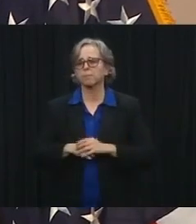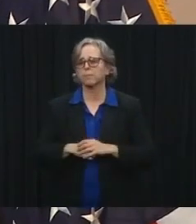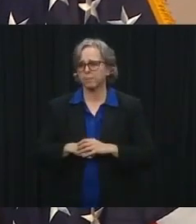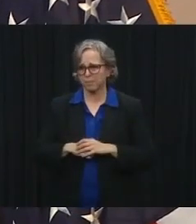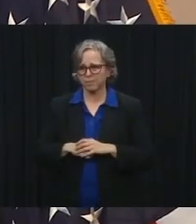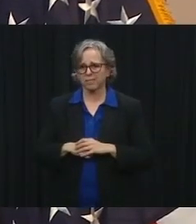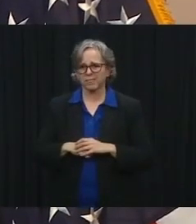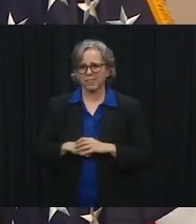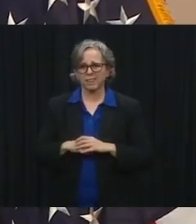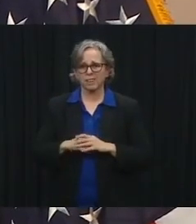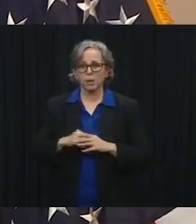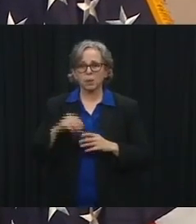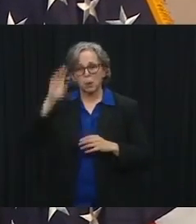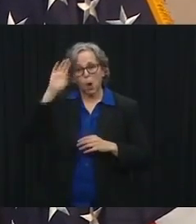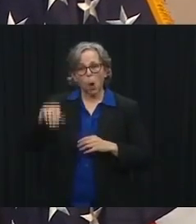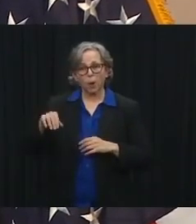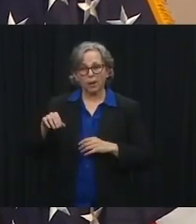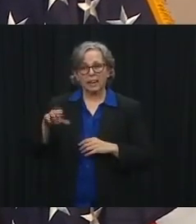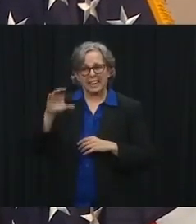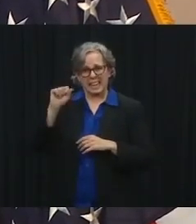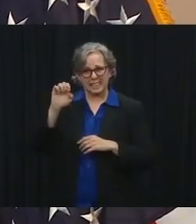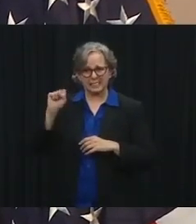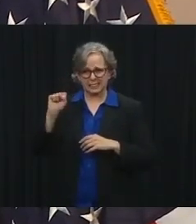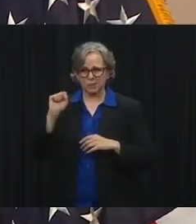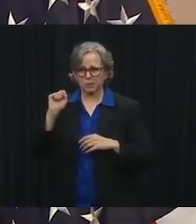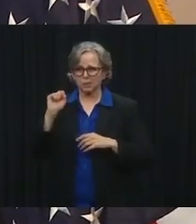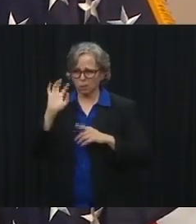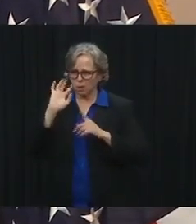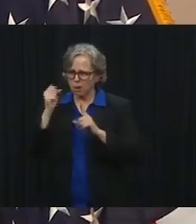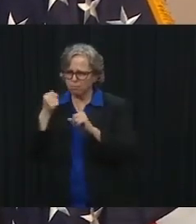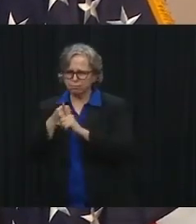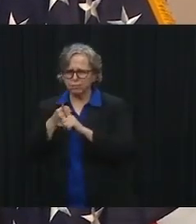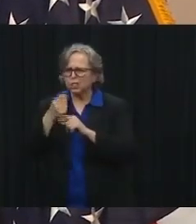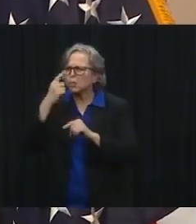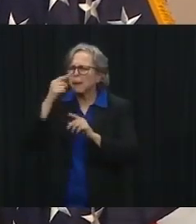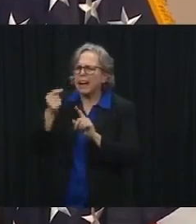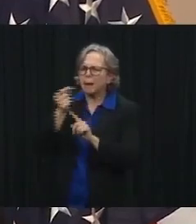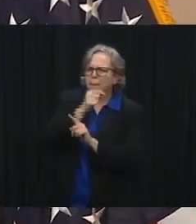by, if we could go back on that slide for a second.